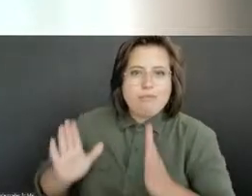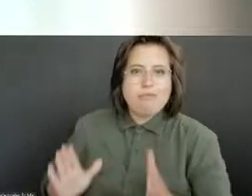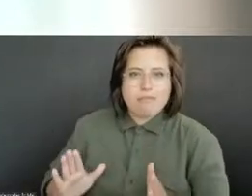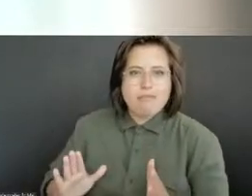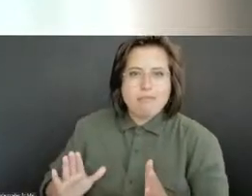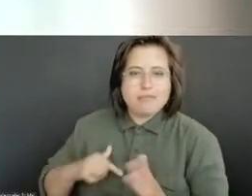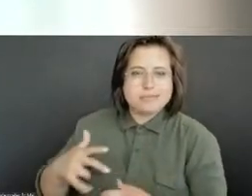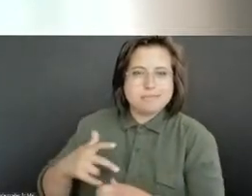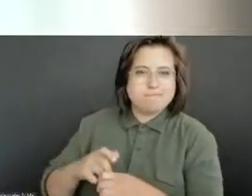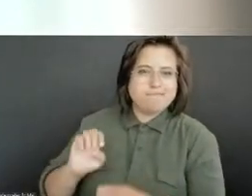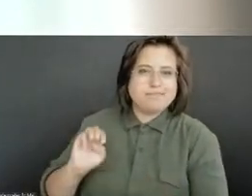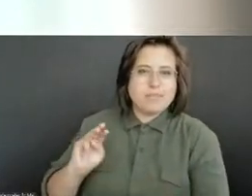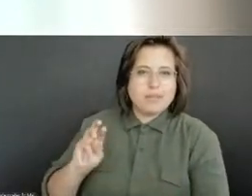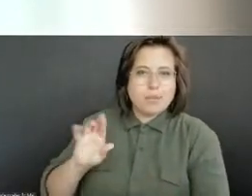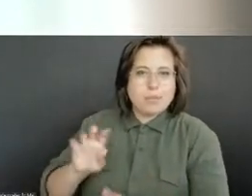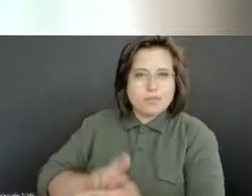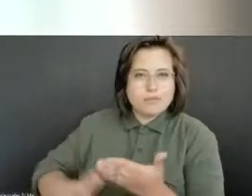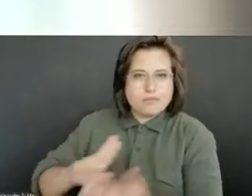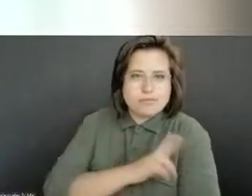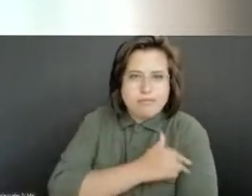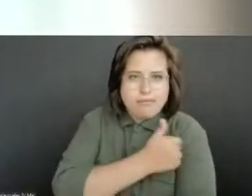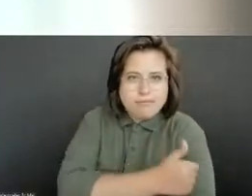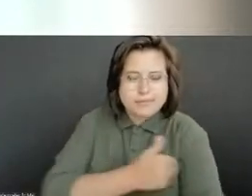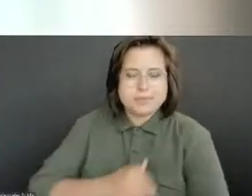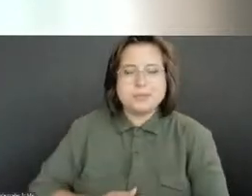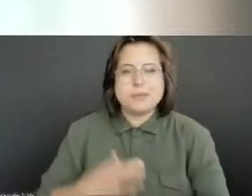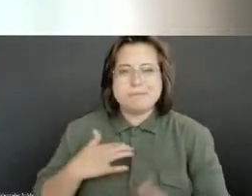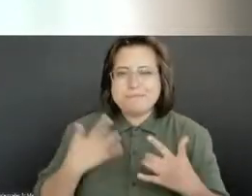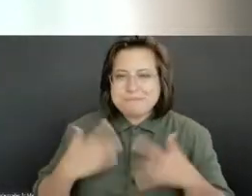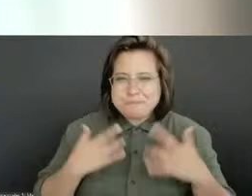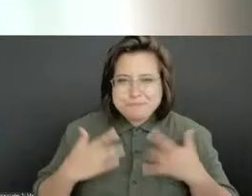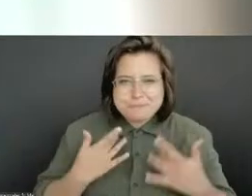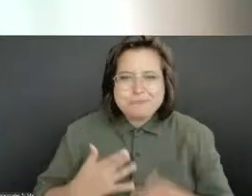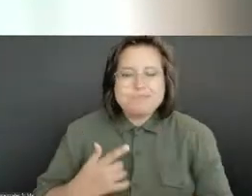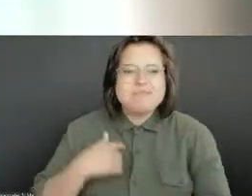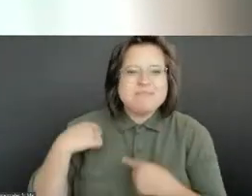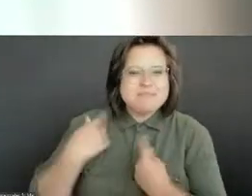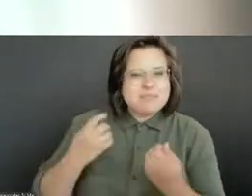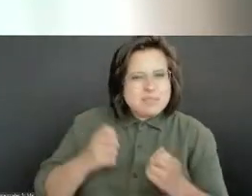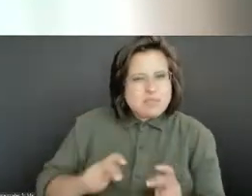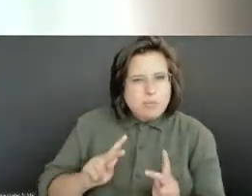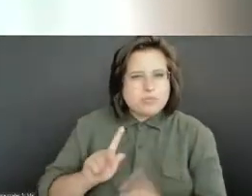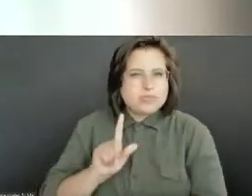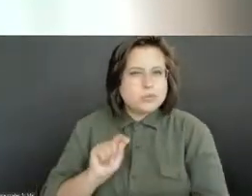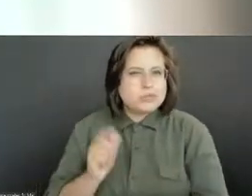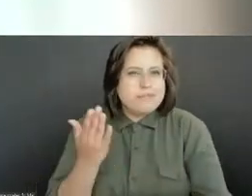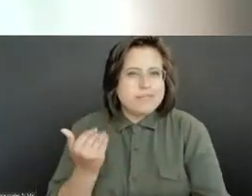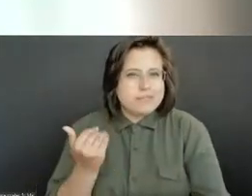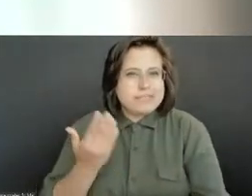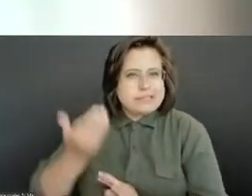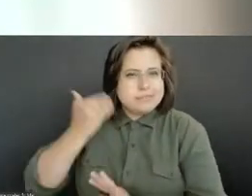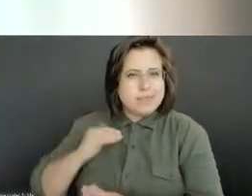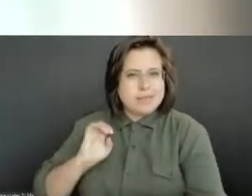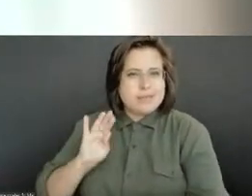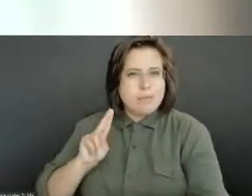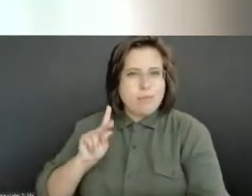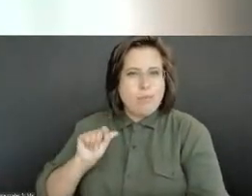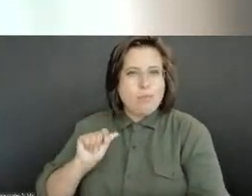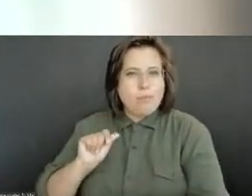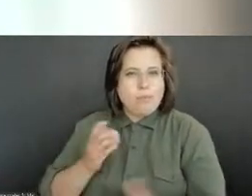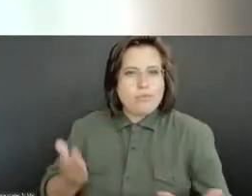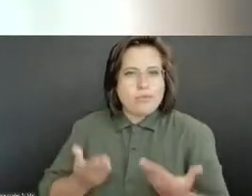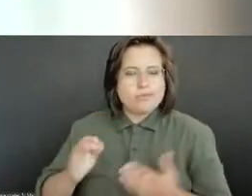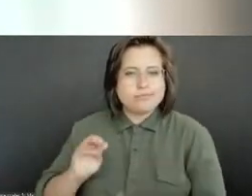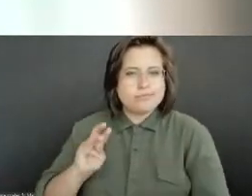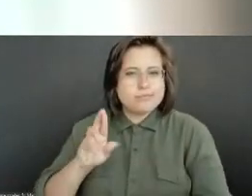University Hospital. I've had the opportunity since 2015, when we cared for patients with Ebola virus disease at Emory, to